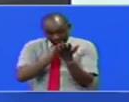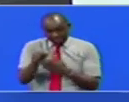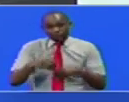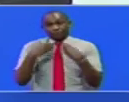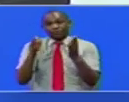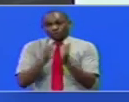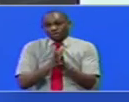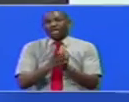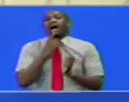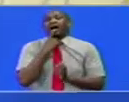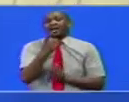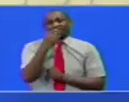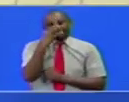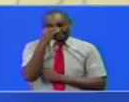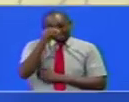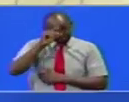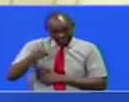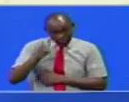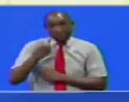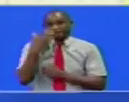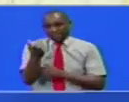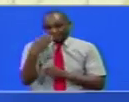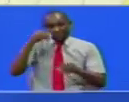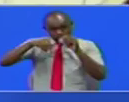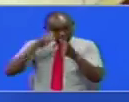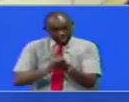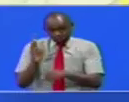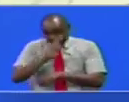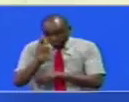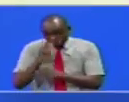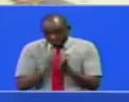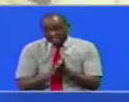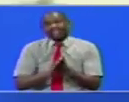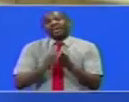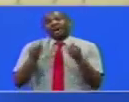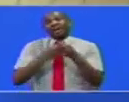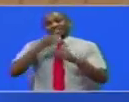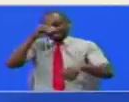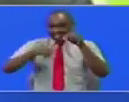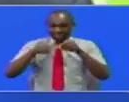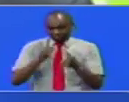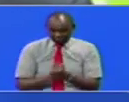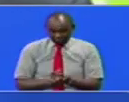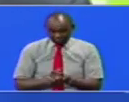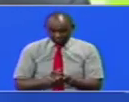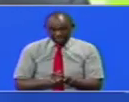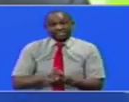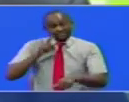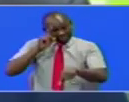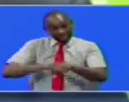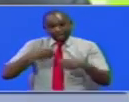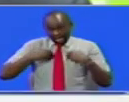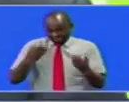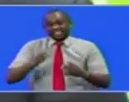delivery of close to 130 million ballot papers to be used in the August 8th general elections. The period we have